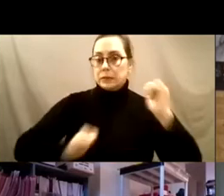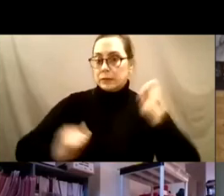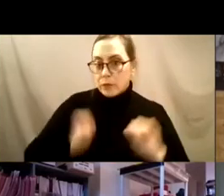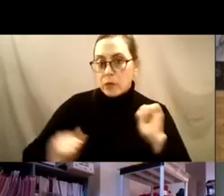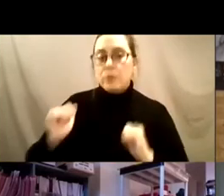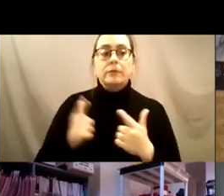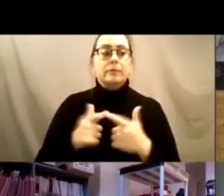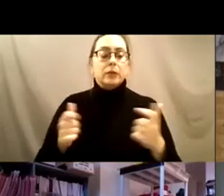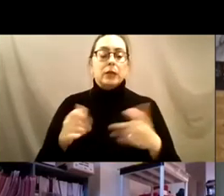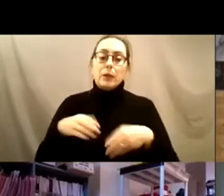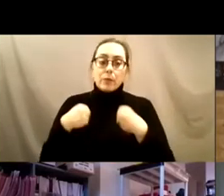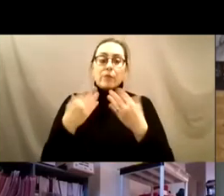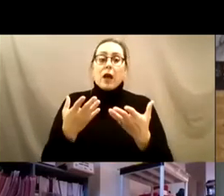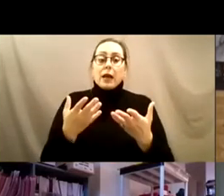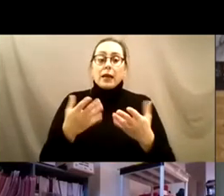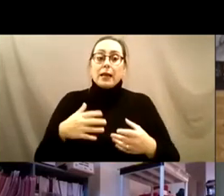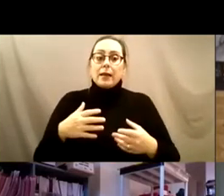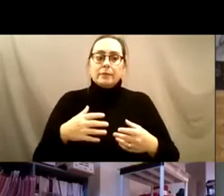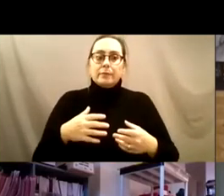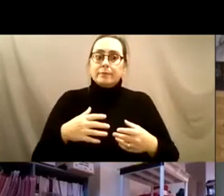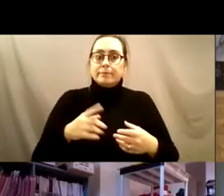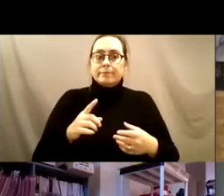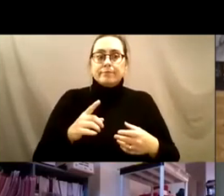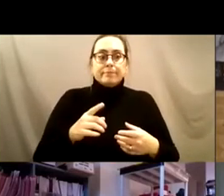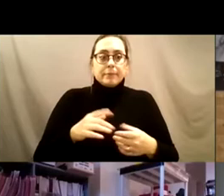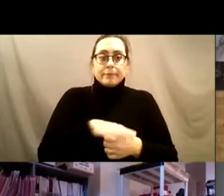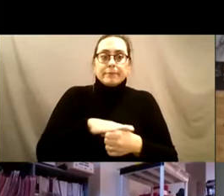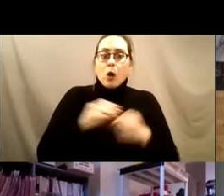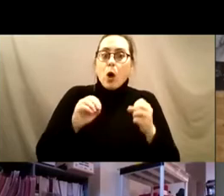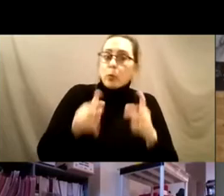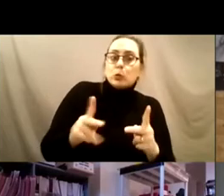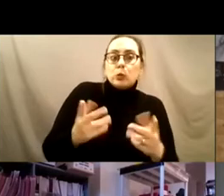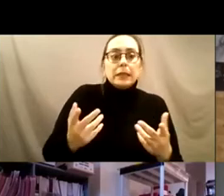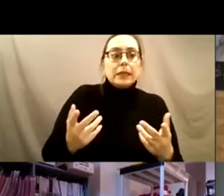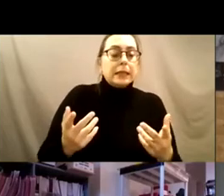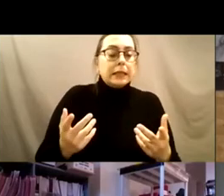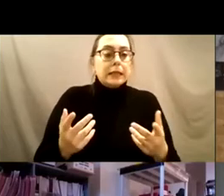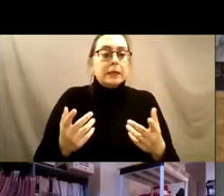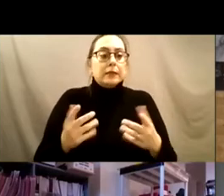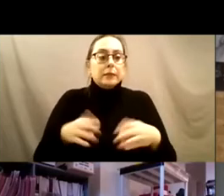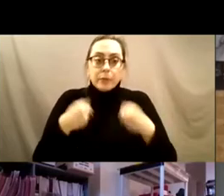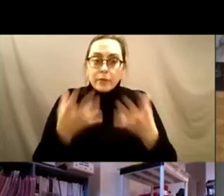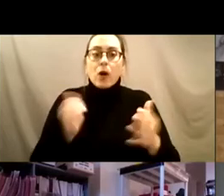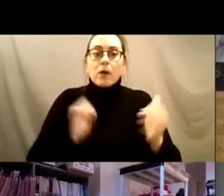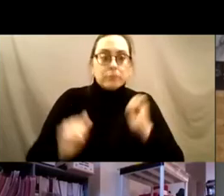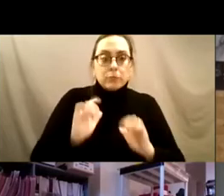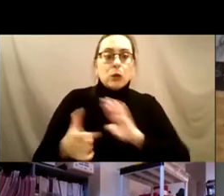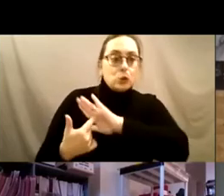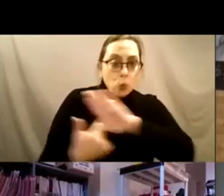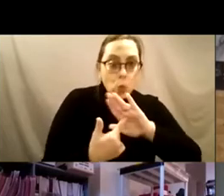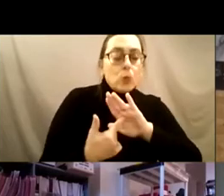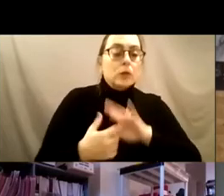by providing a forum for qualified artists to exhibit, present, or perform their artistic works